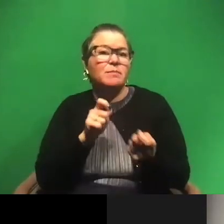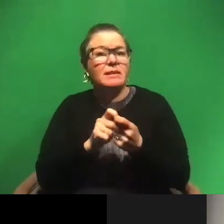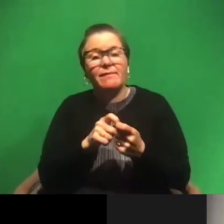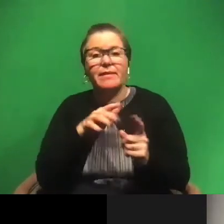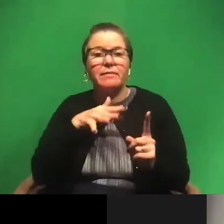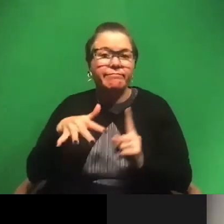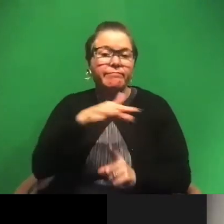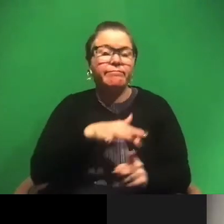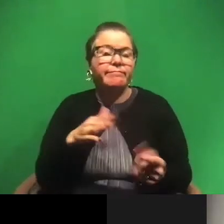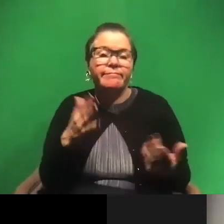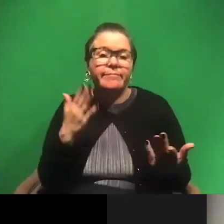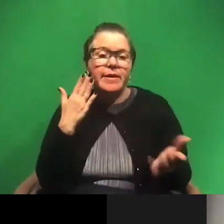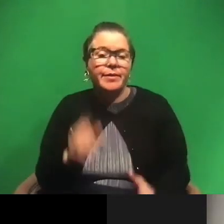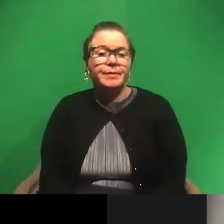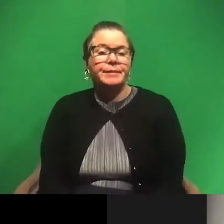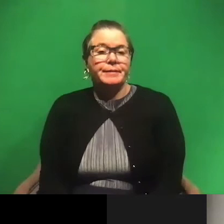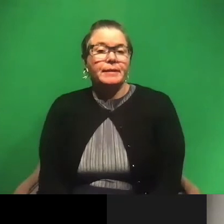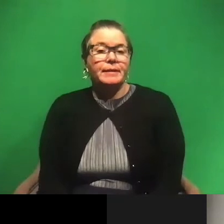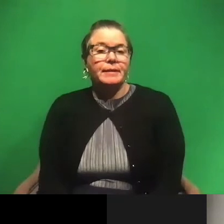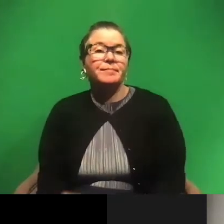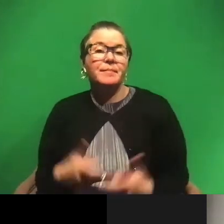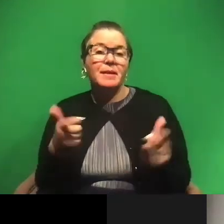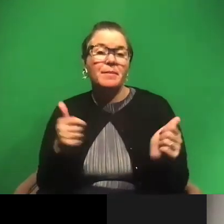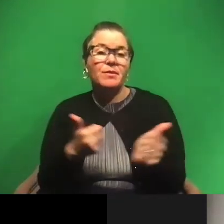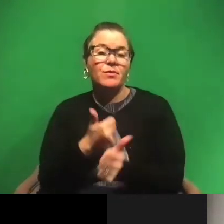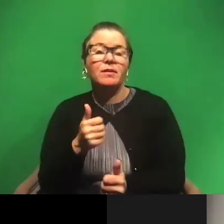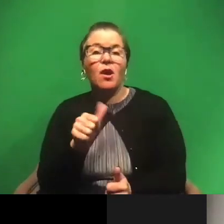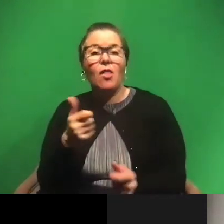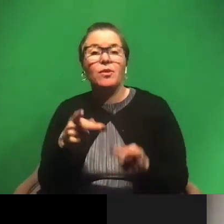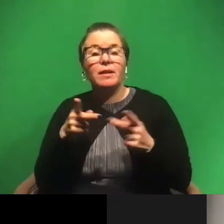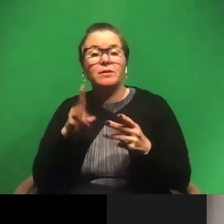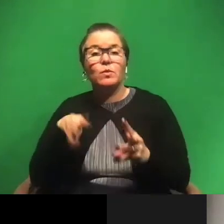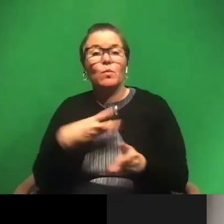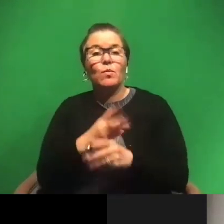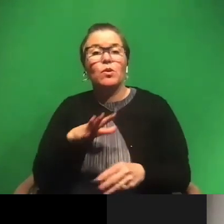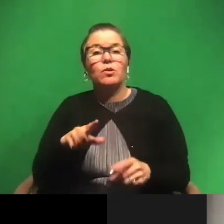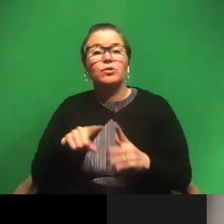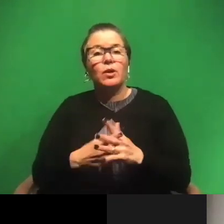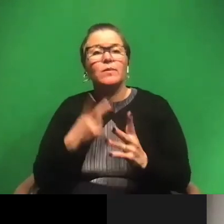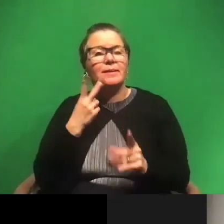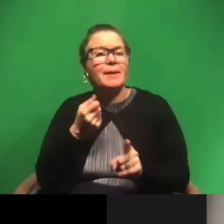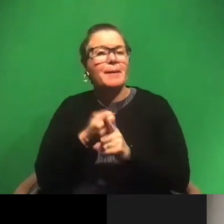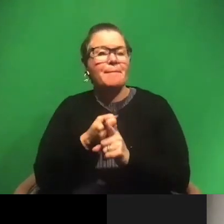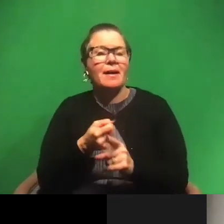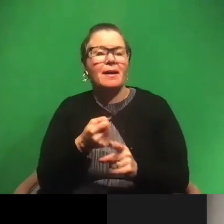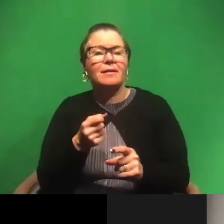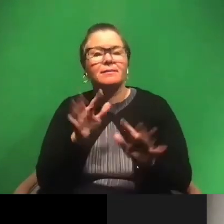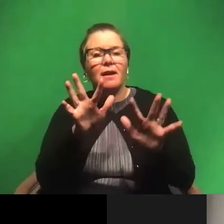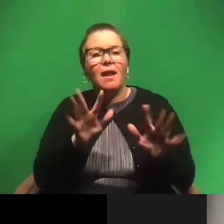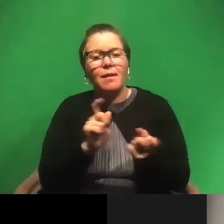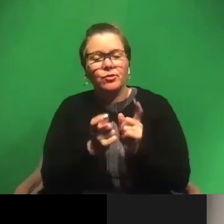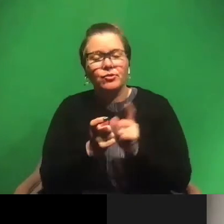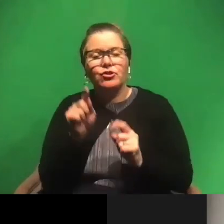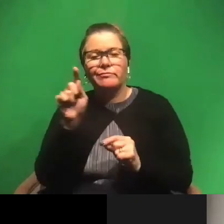know. But that's one of the big threats. And in other places in the world, they're starting to see the impacts of things like climate change. Our